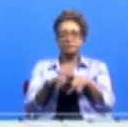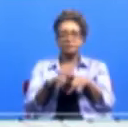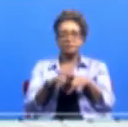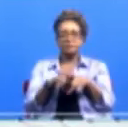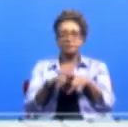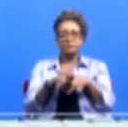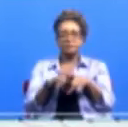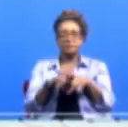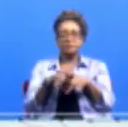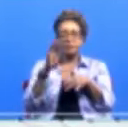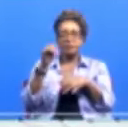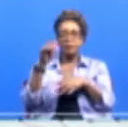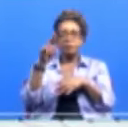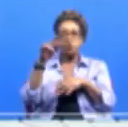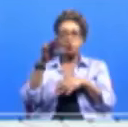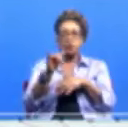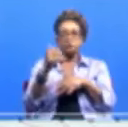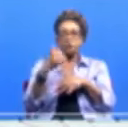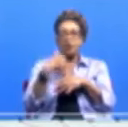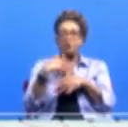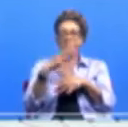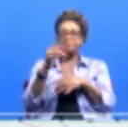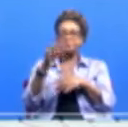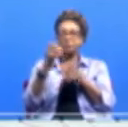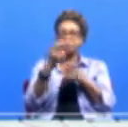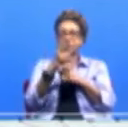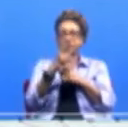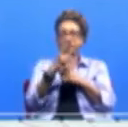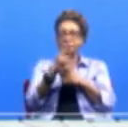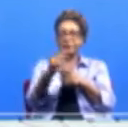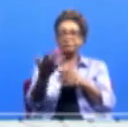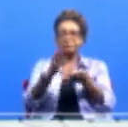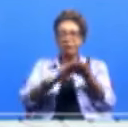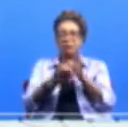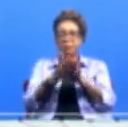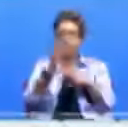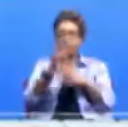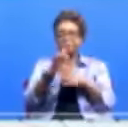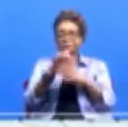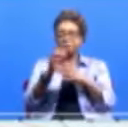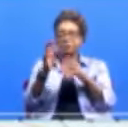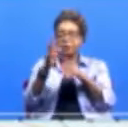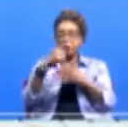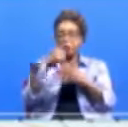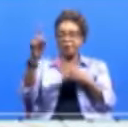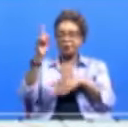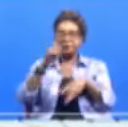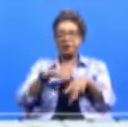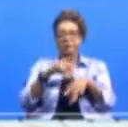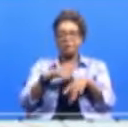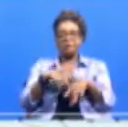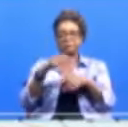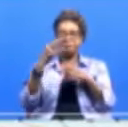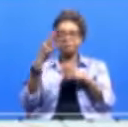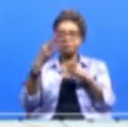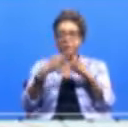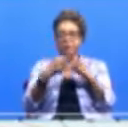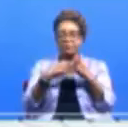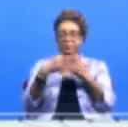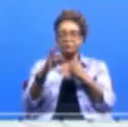Kenneth Mburu, playing off handicap 12, emerged victorious after carding 38 stable forward points, while